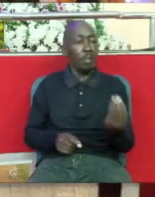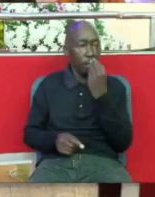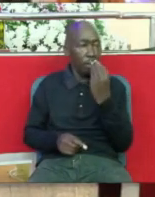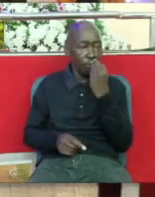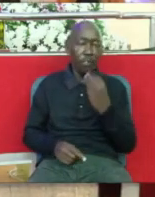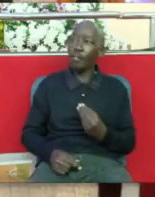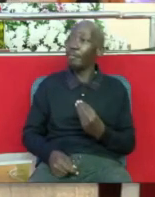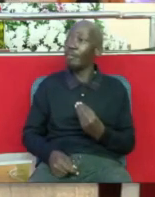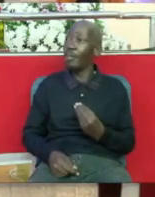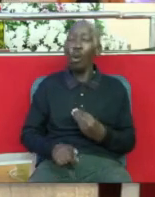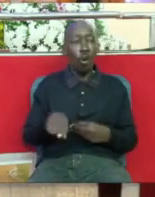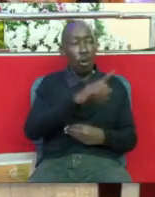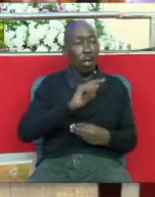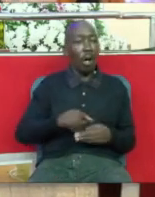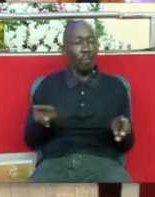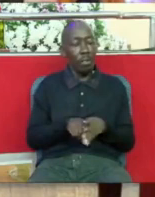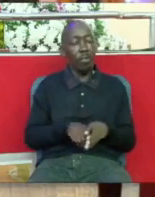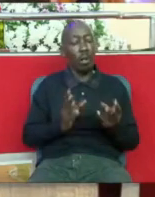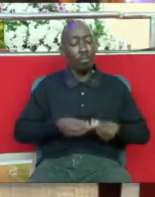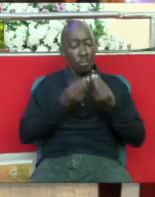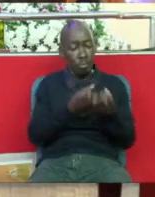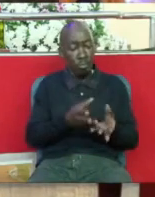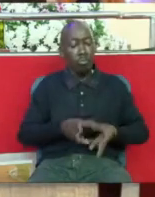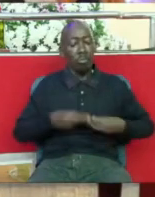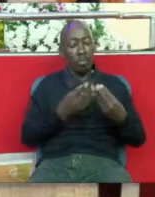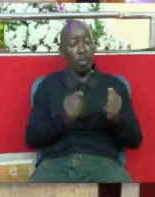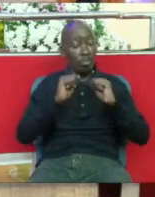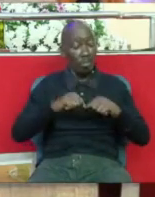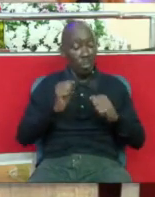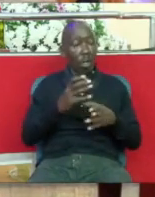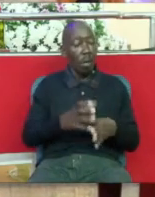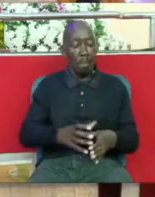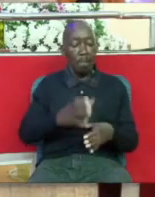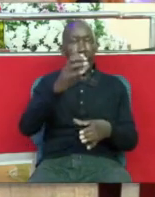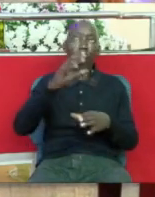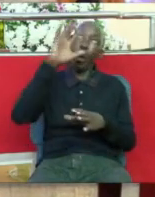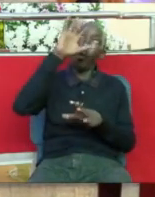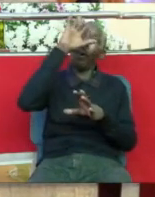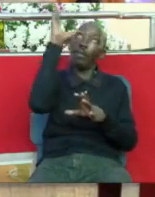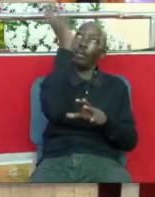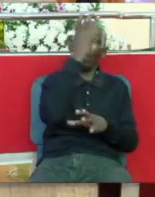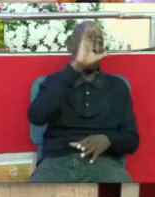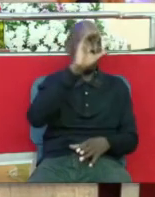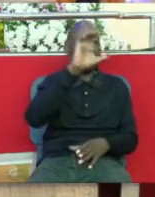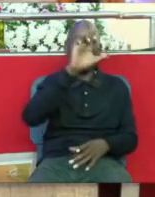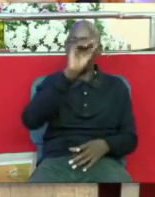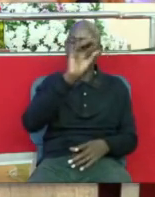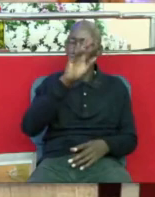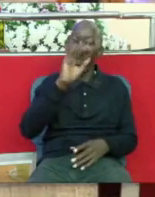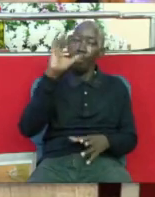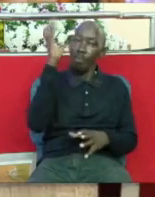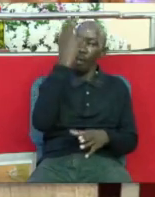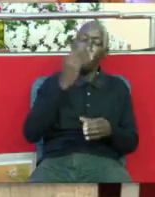kile chakula. The Lord had been with them. Mungu bado alikuwa nao. A pillar of cloud by day. Palikuwa na wingu mchana. A pillar